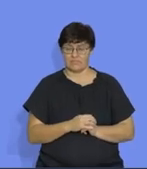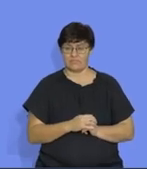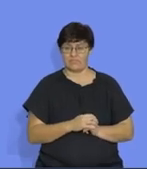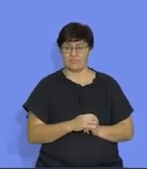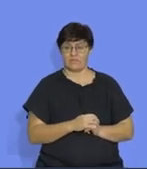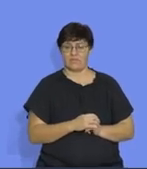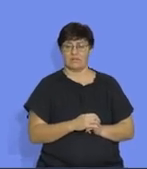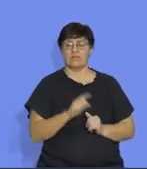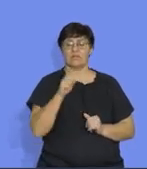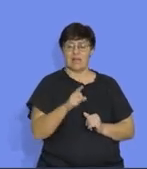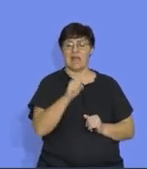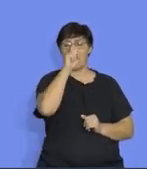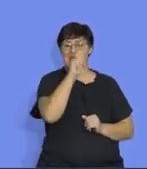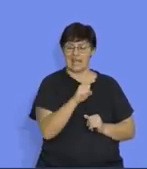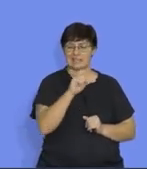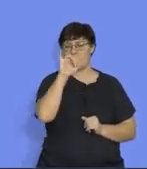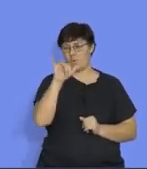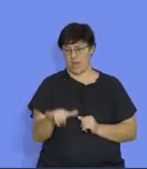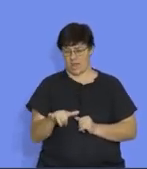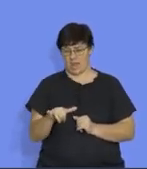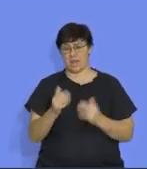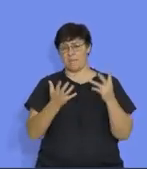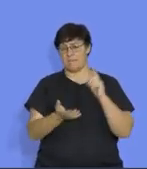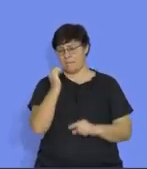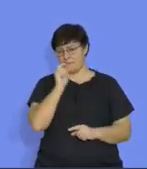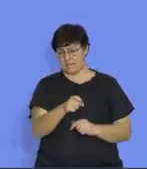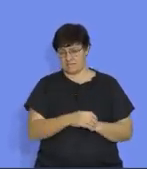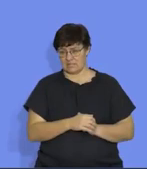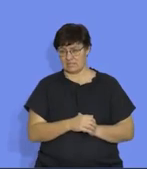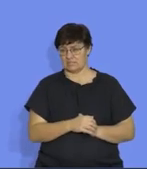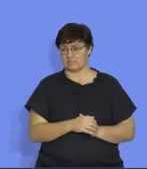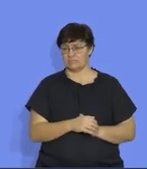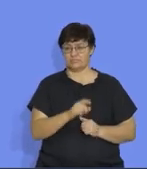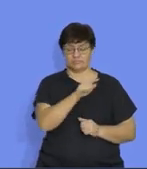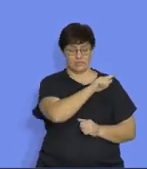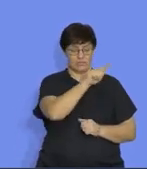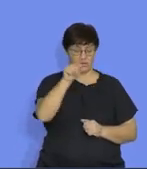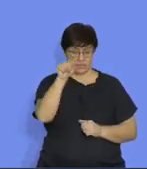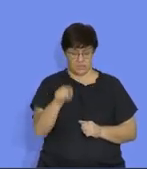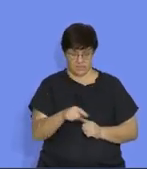So we need to determine x and y. These 3